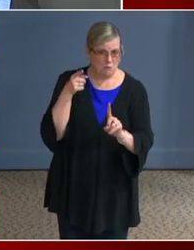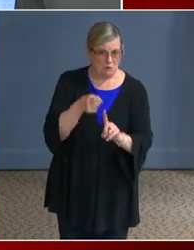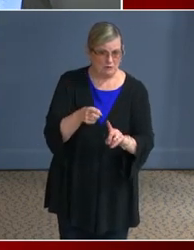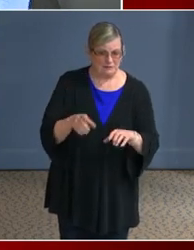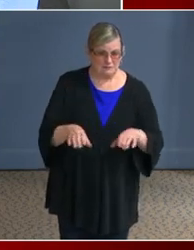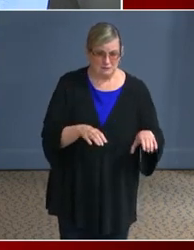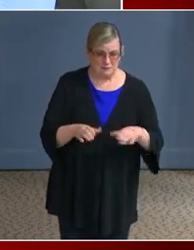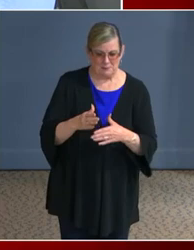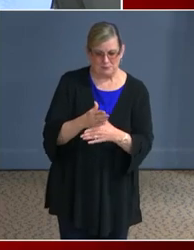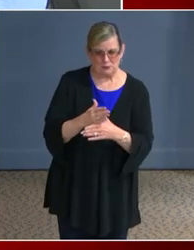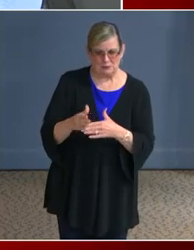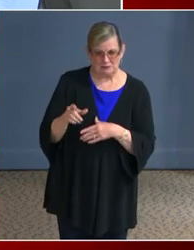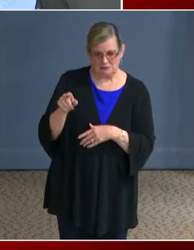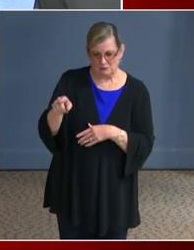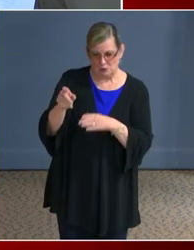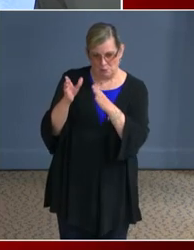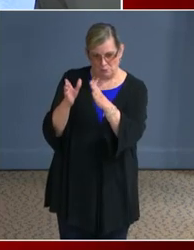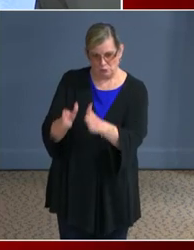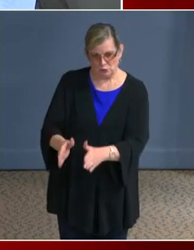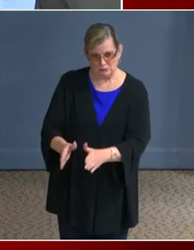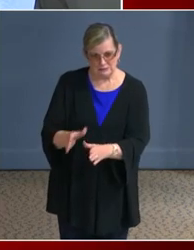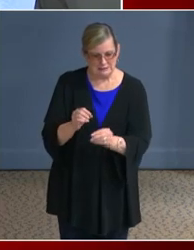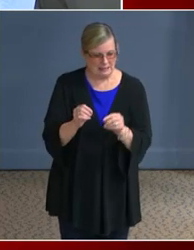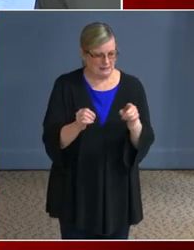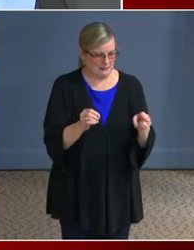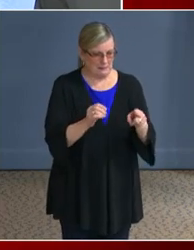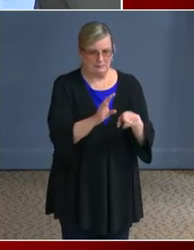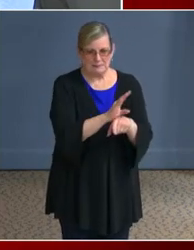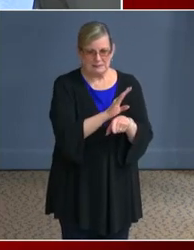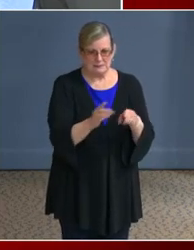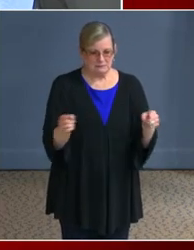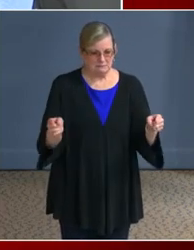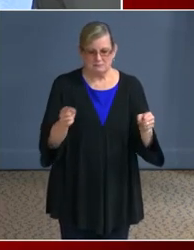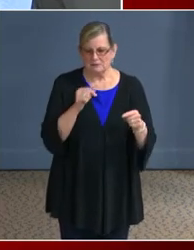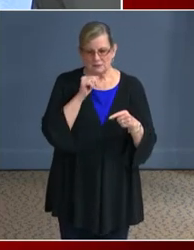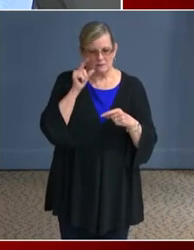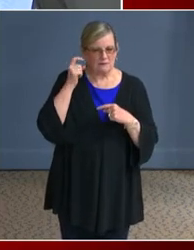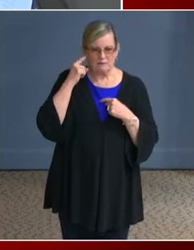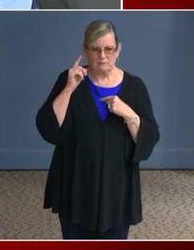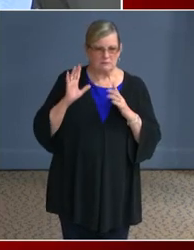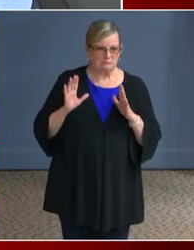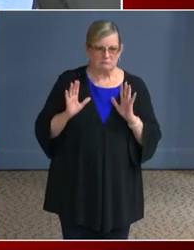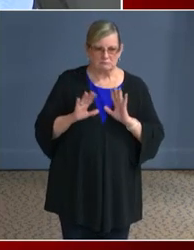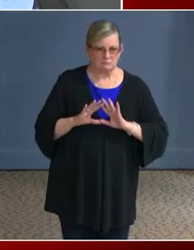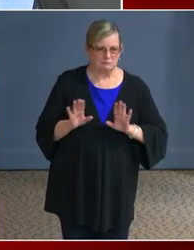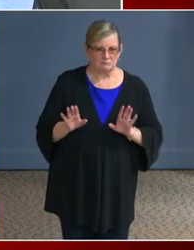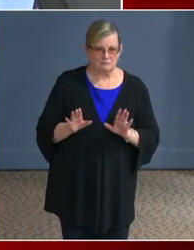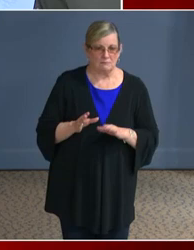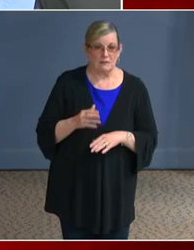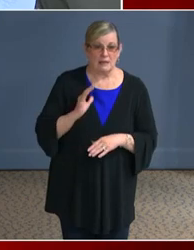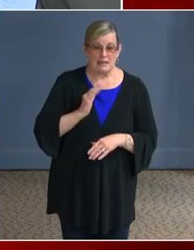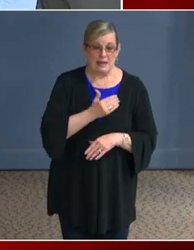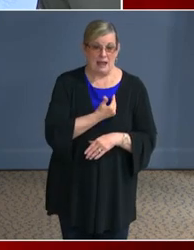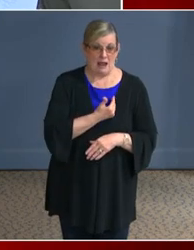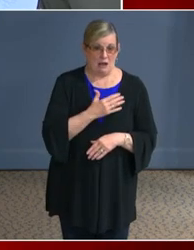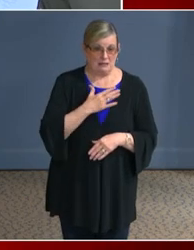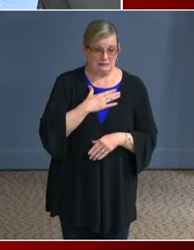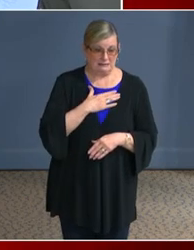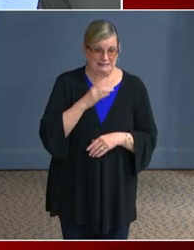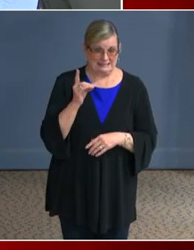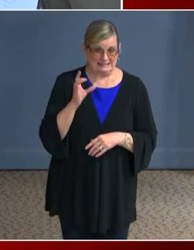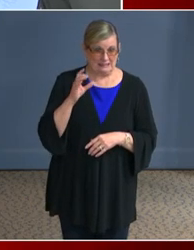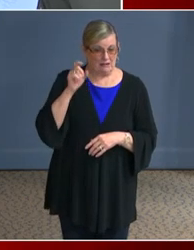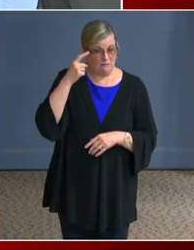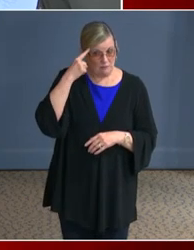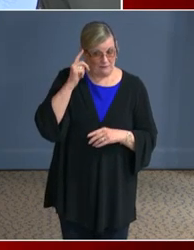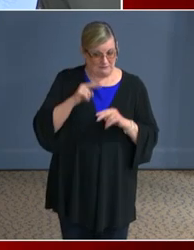between two private parties. We will, in the district, however, in our buildings, as I mentioned